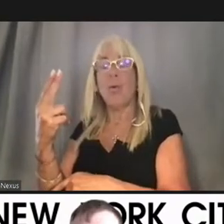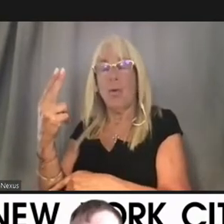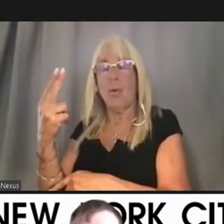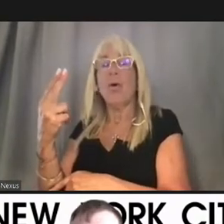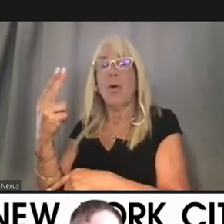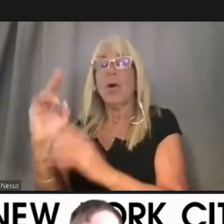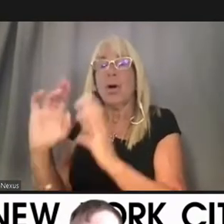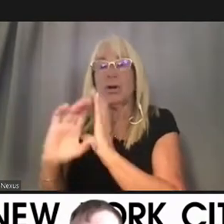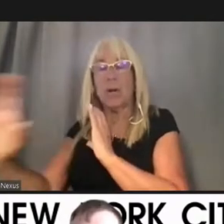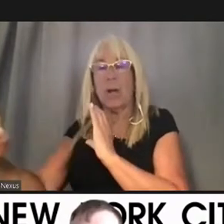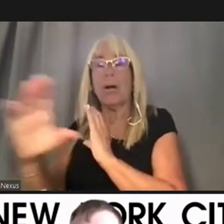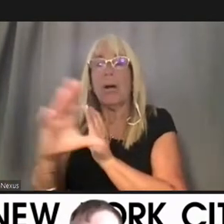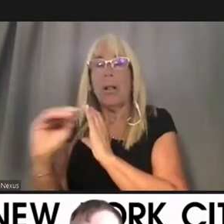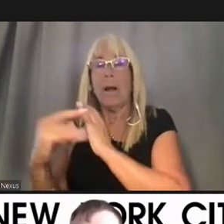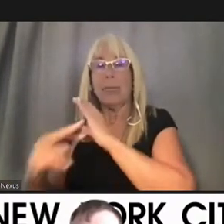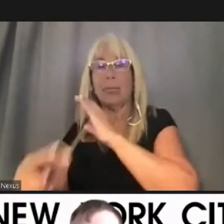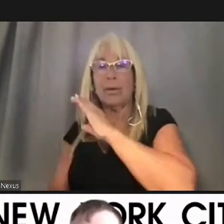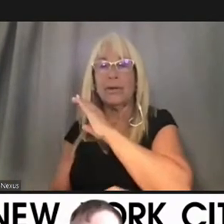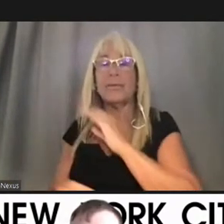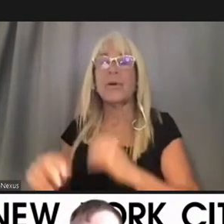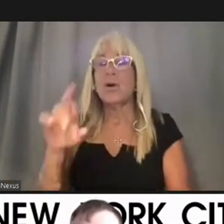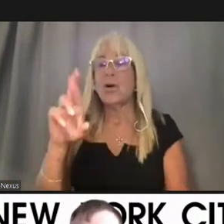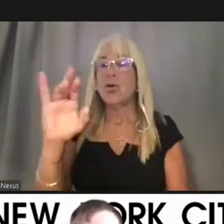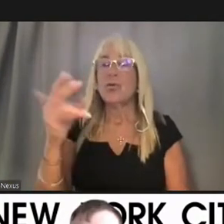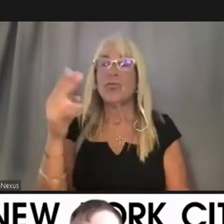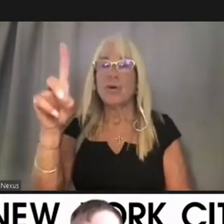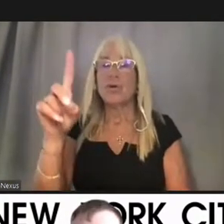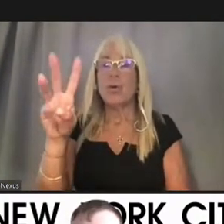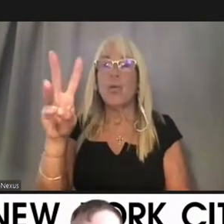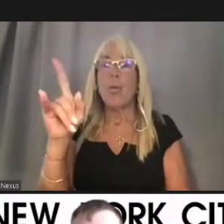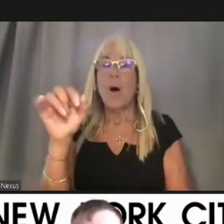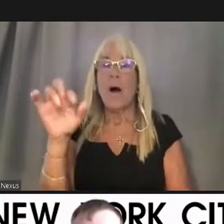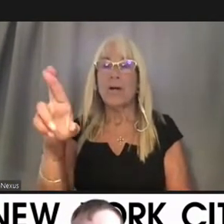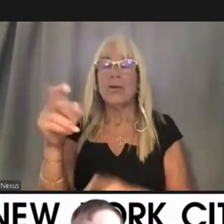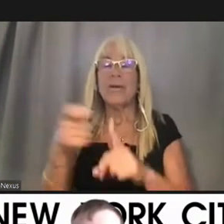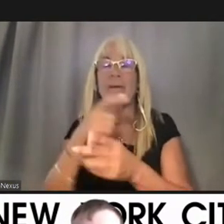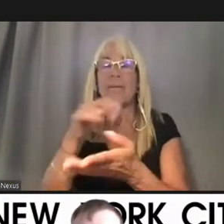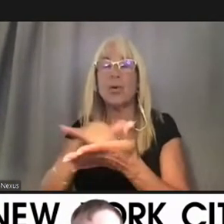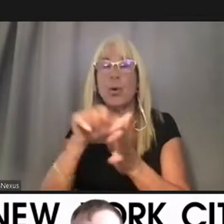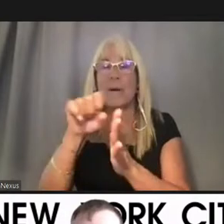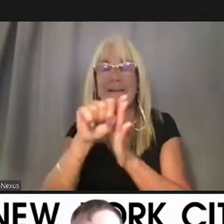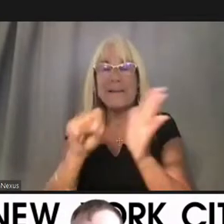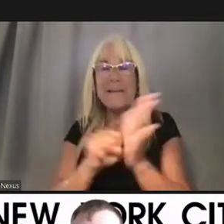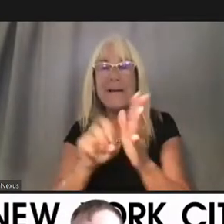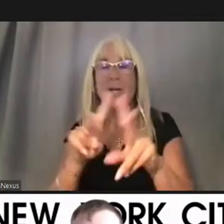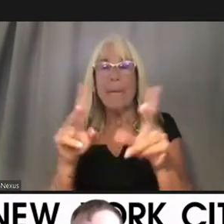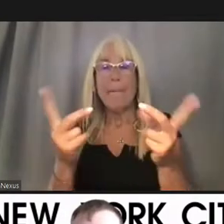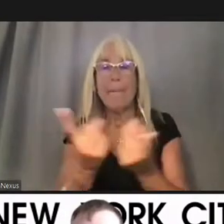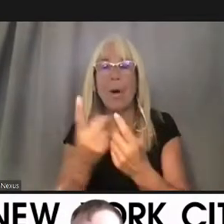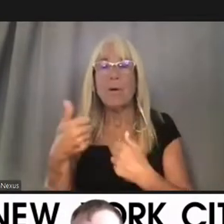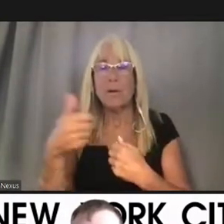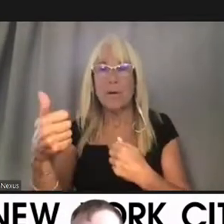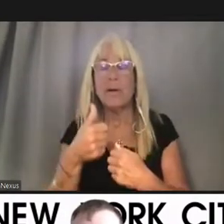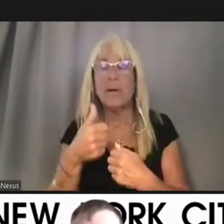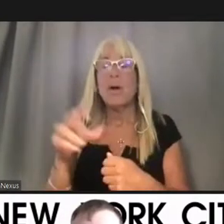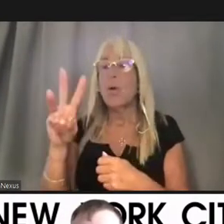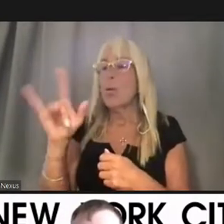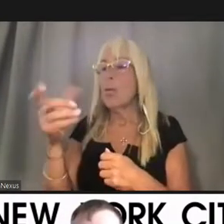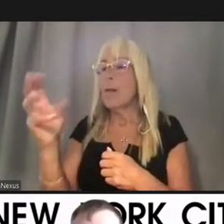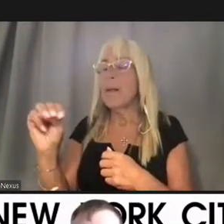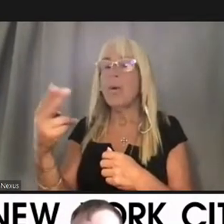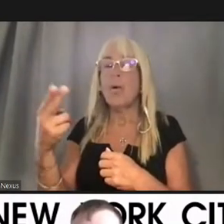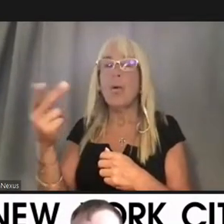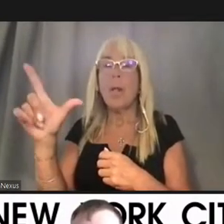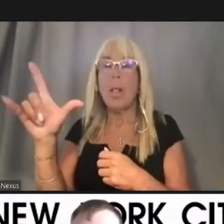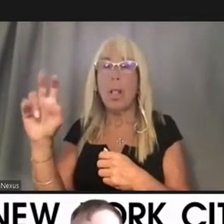Wilder deputy chief engineer design for the New York State Department of Transportation and Willem ulam deputy director